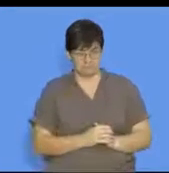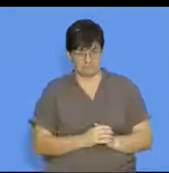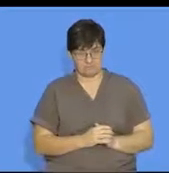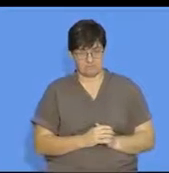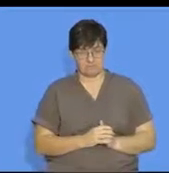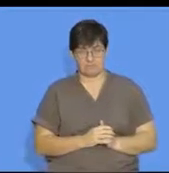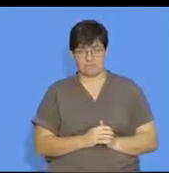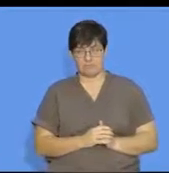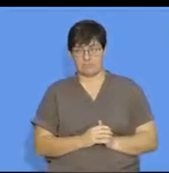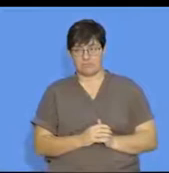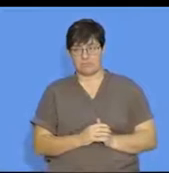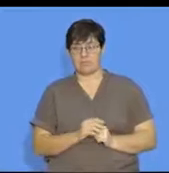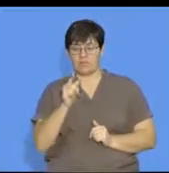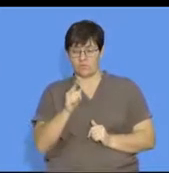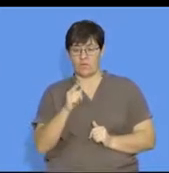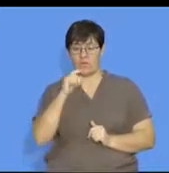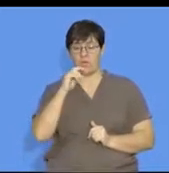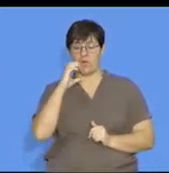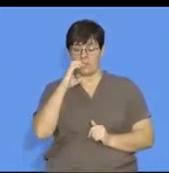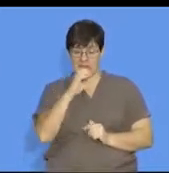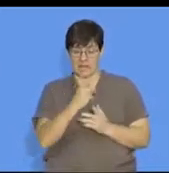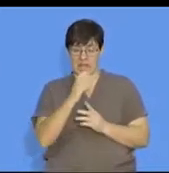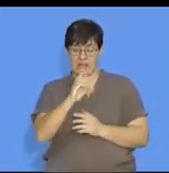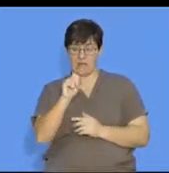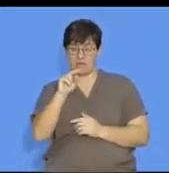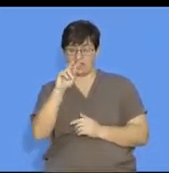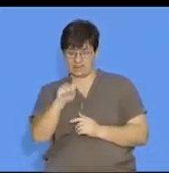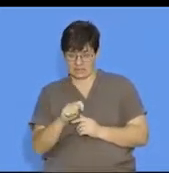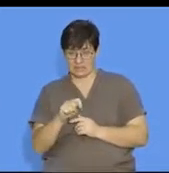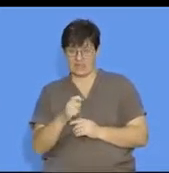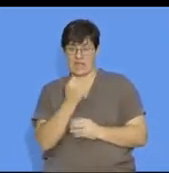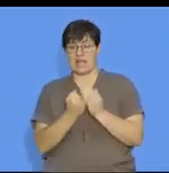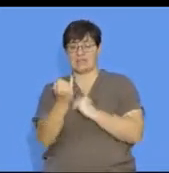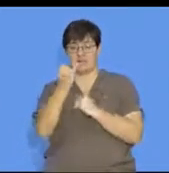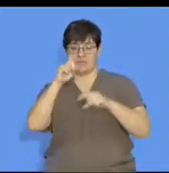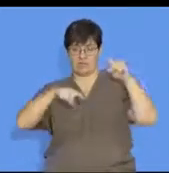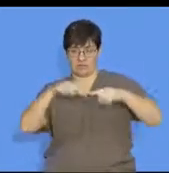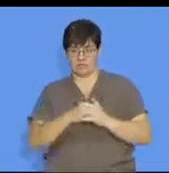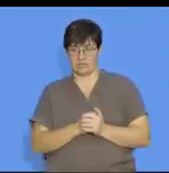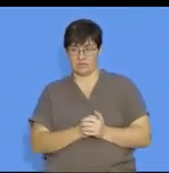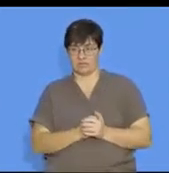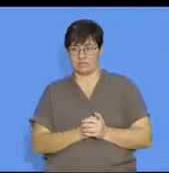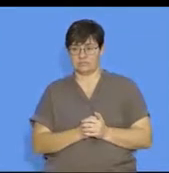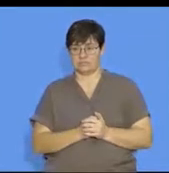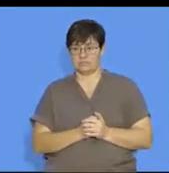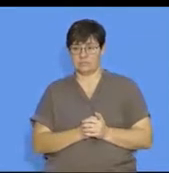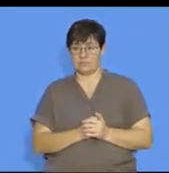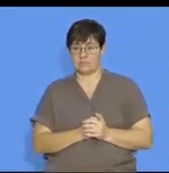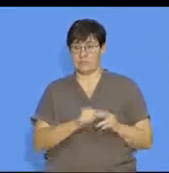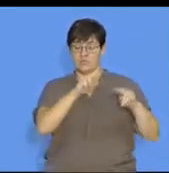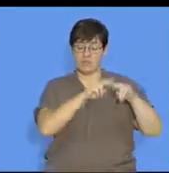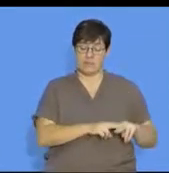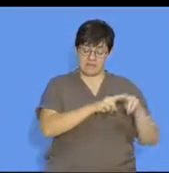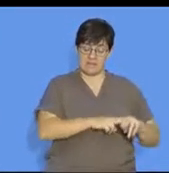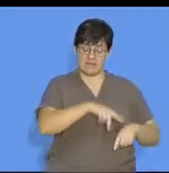current becomes our independent variable. Now in response, so this is our response variable, right? In response